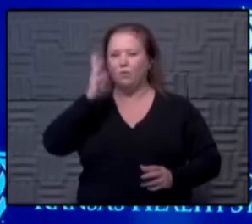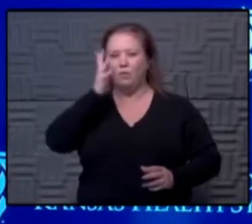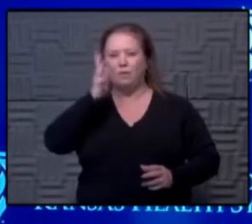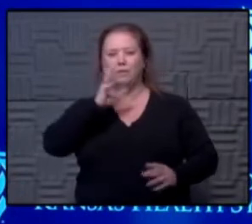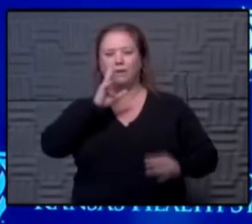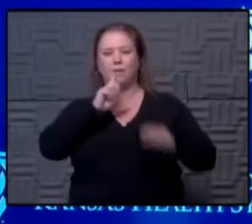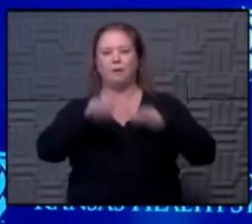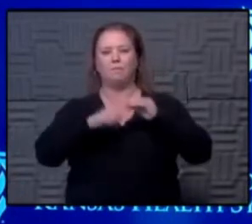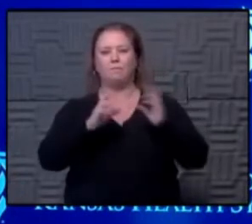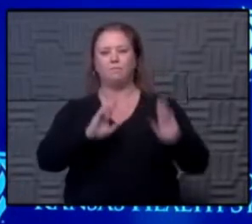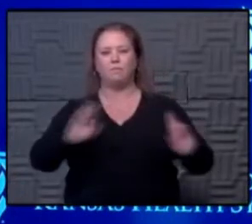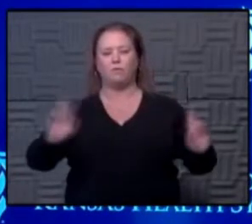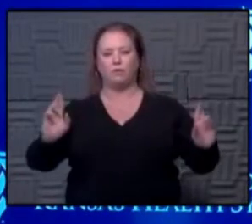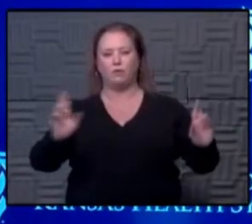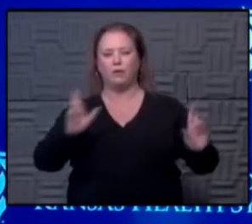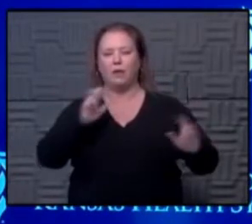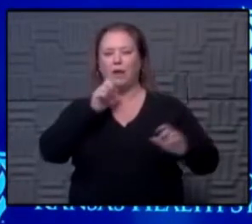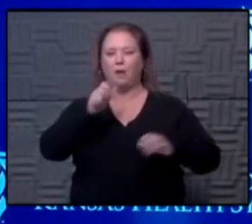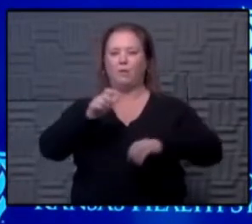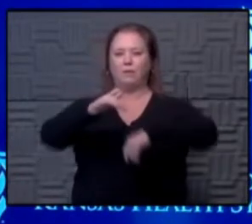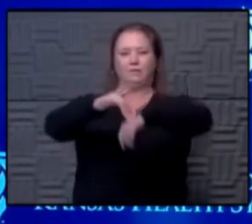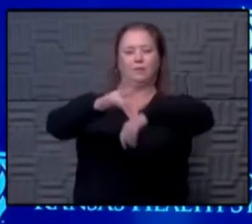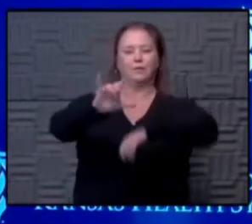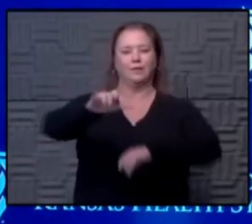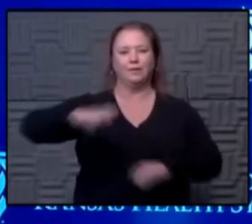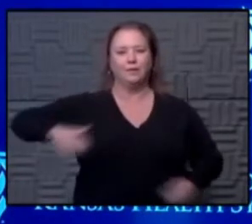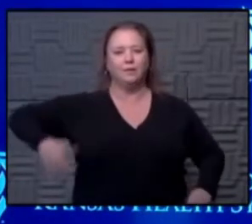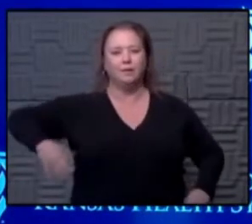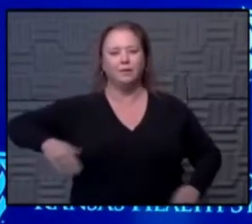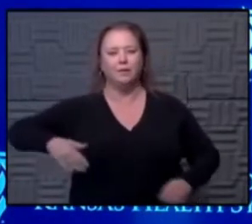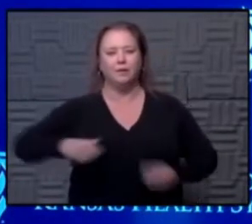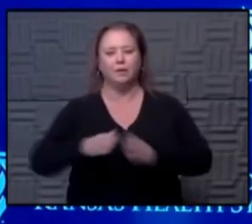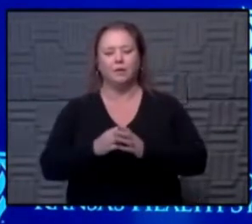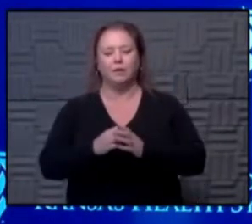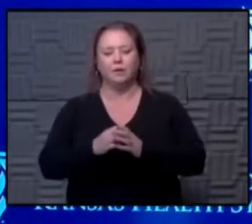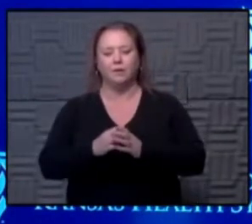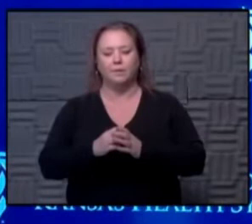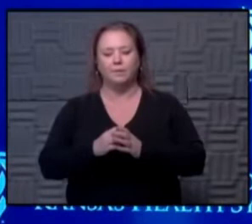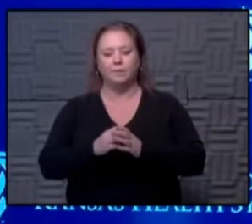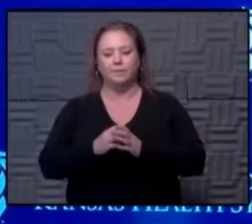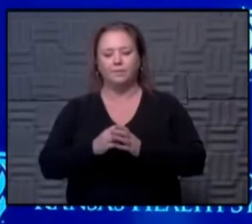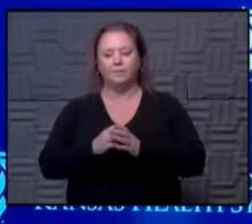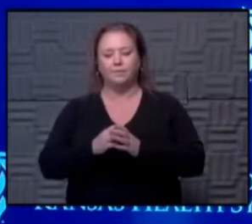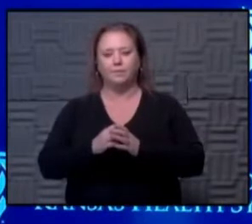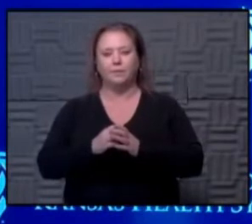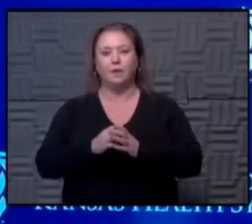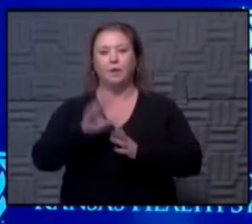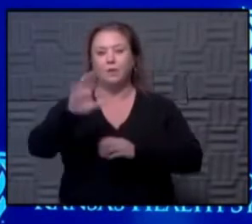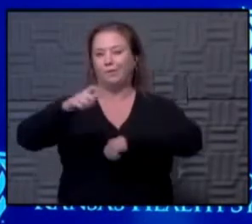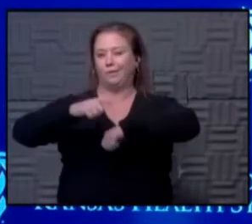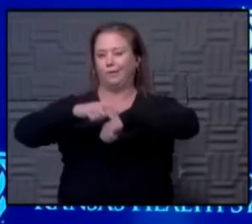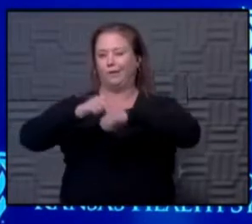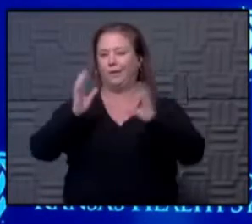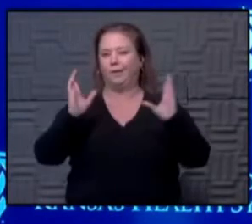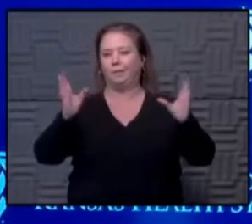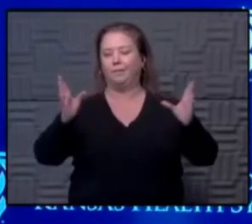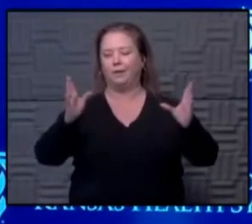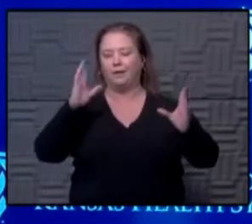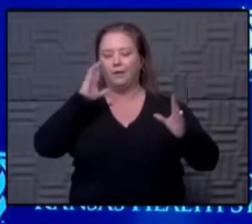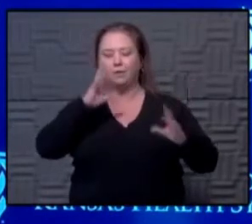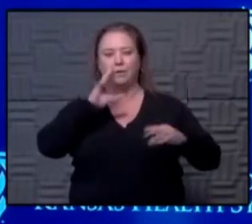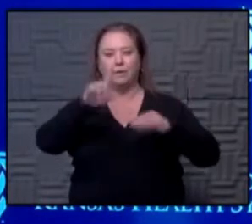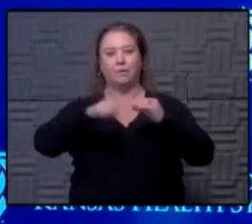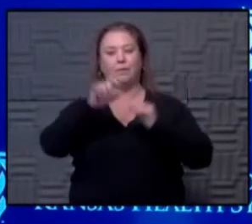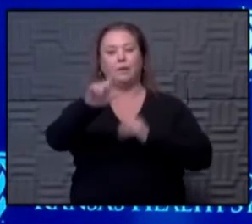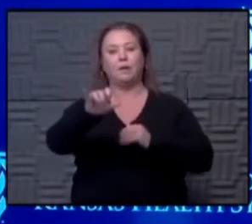about preparation, so I won't touch that as much as I'll ask a little bit later on your timeline, and you'll probably get to that.